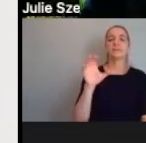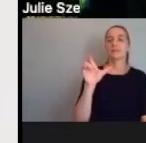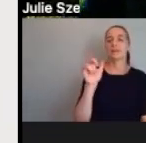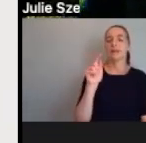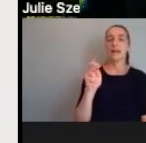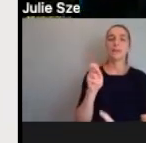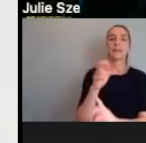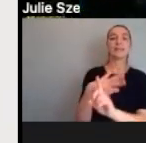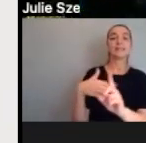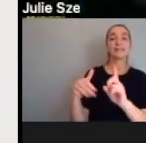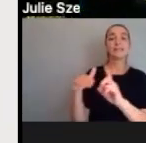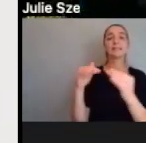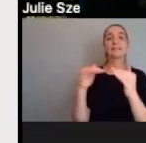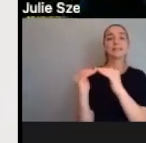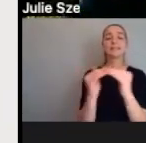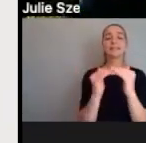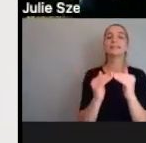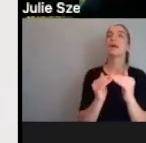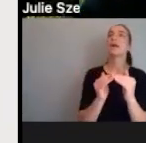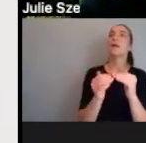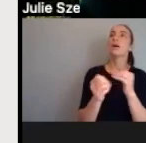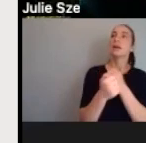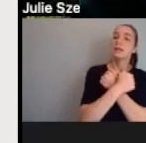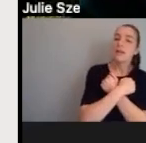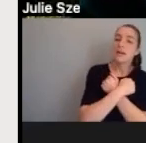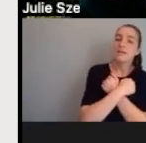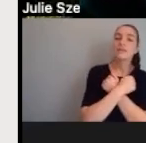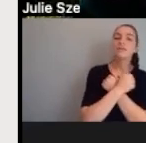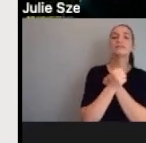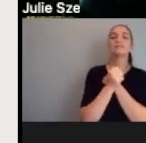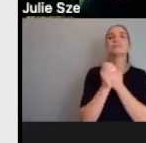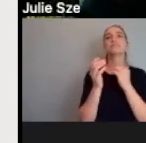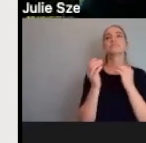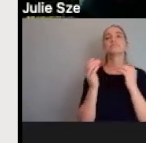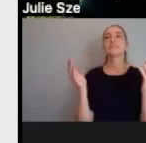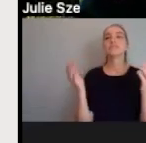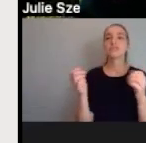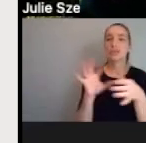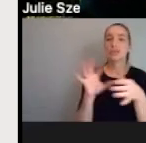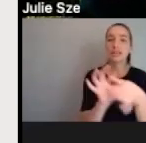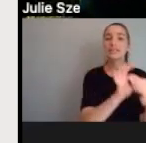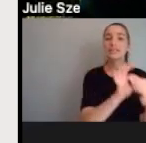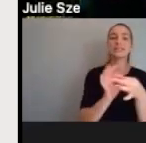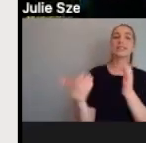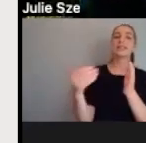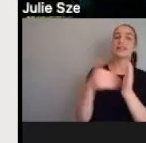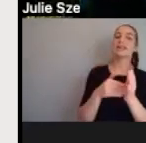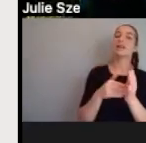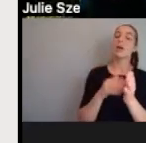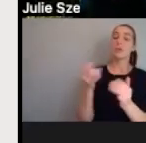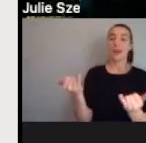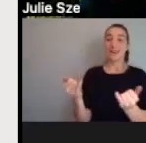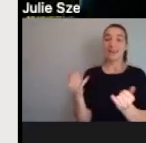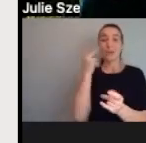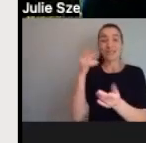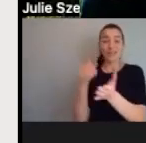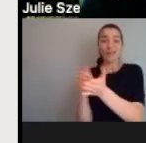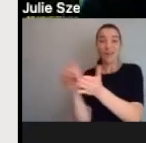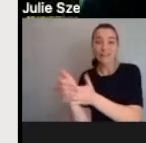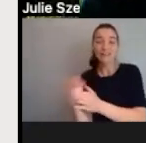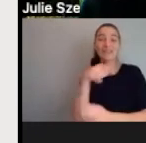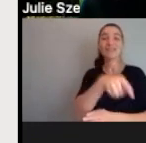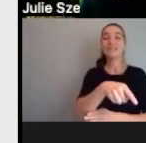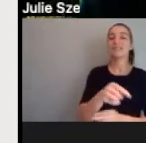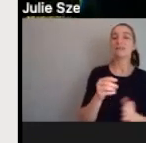regeneration, and solidarity as counter-hegemics. Um, of course, that's Gramsci's notion of hegemony as this process, um, of